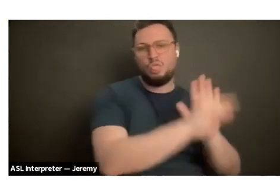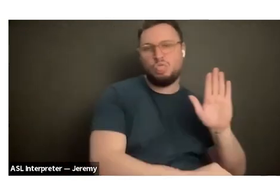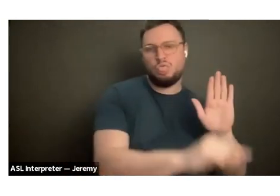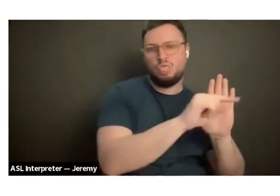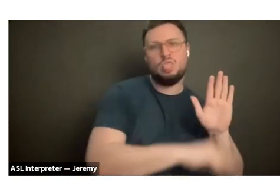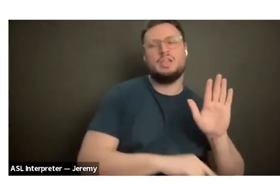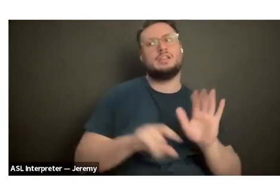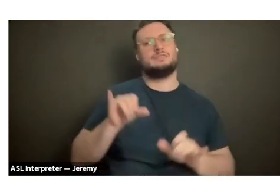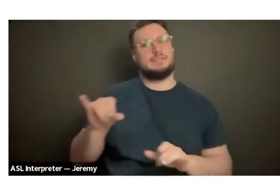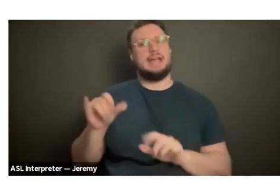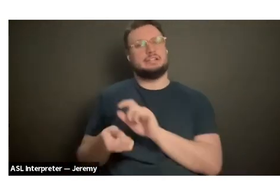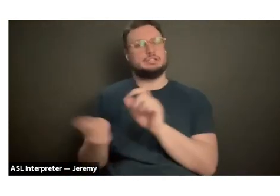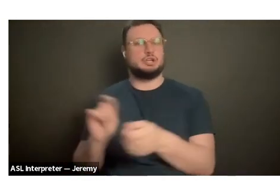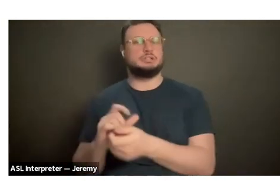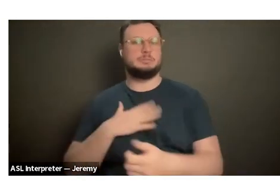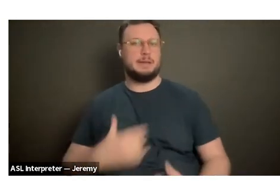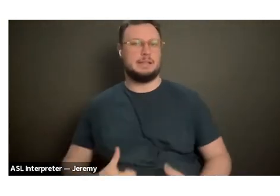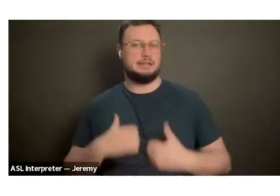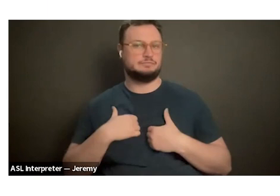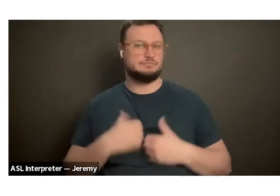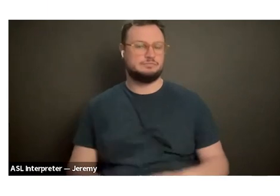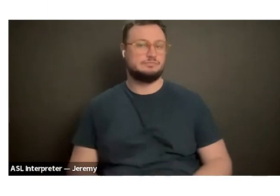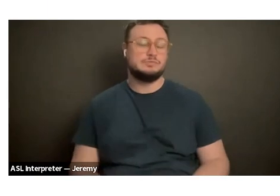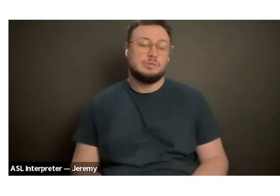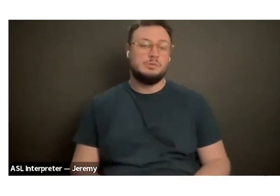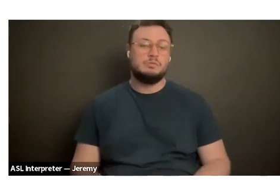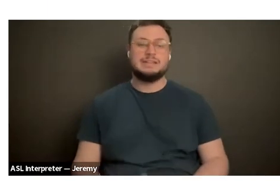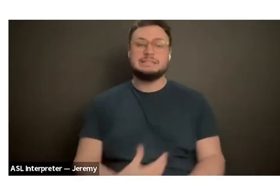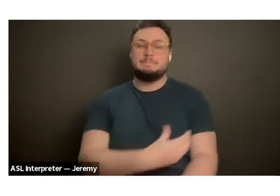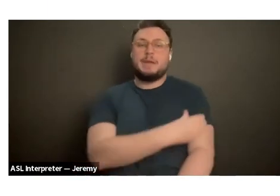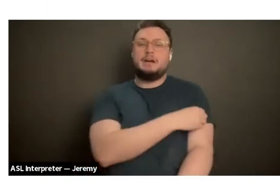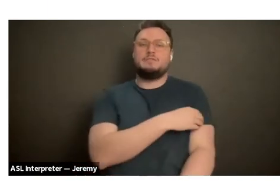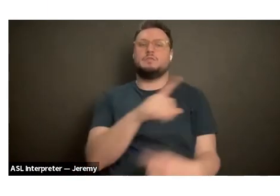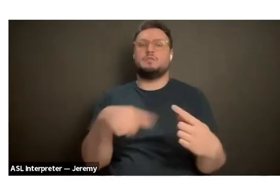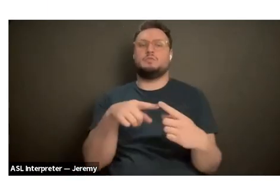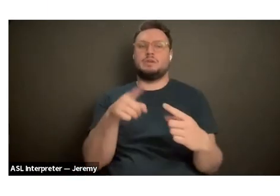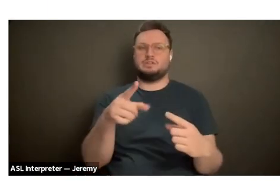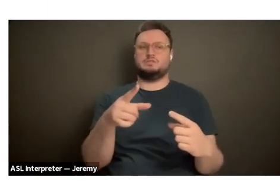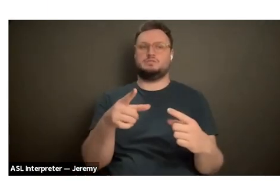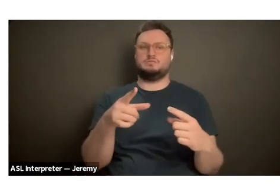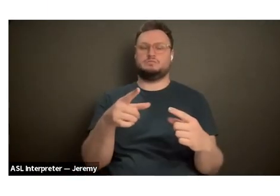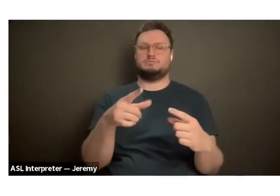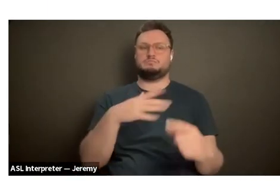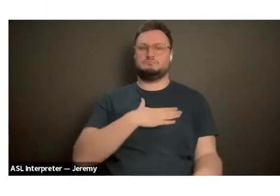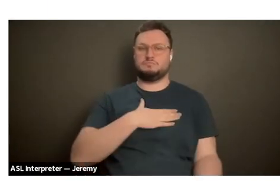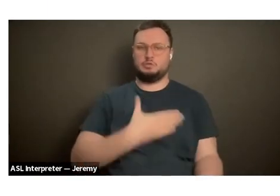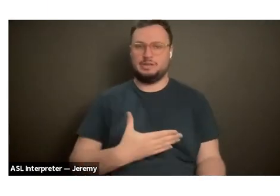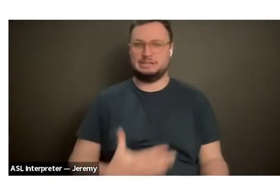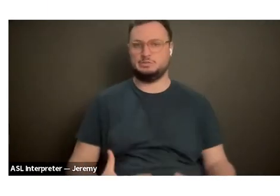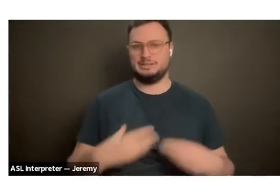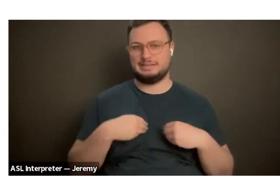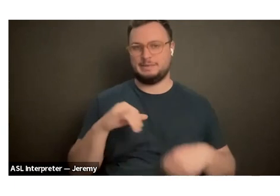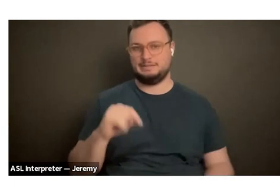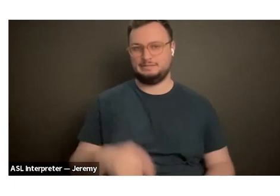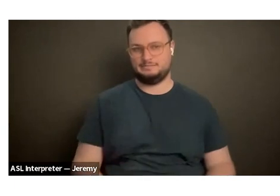life. So it's a very powerful concept once you truly lean into it and not be afraid to do so. Next slide,